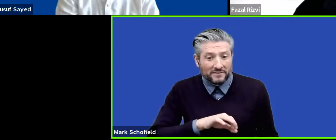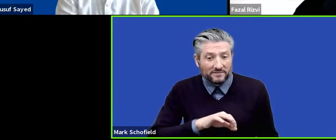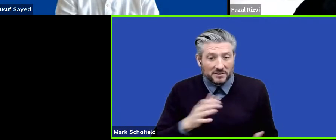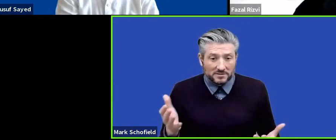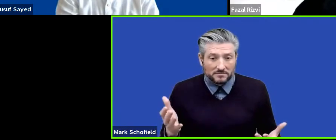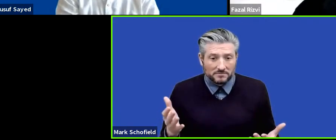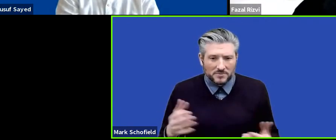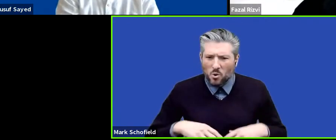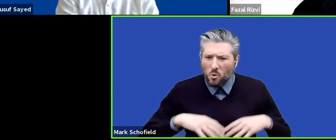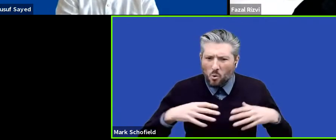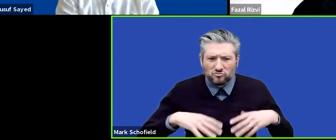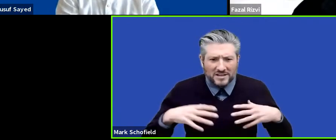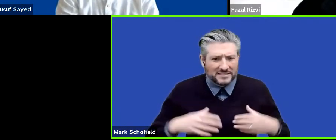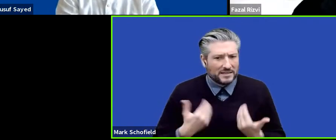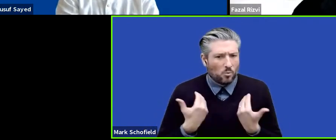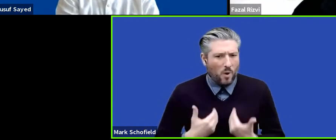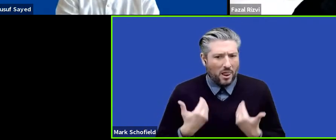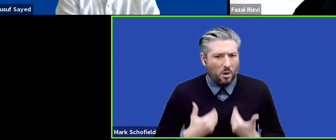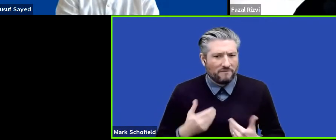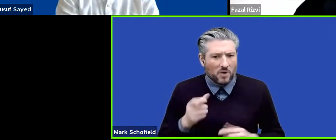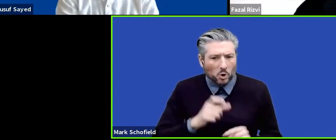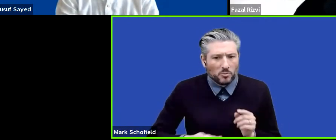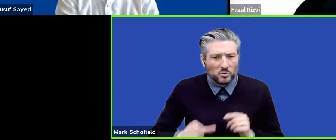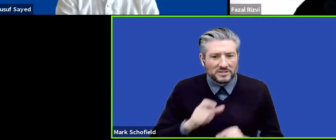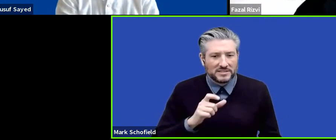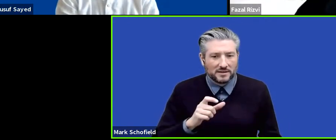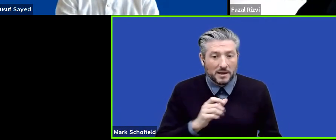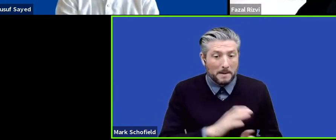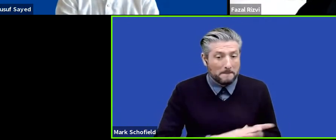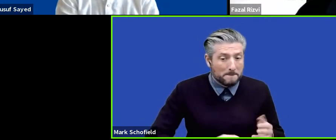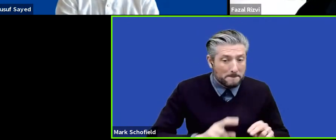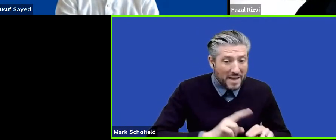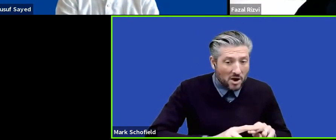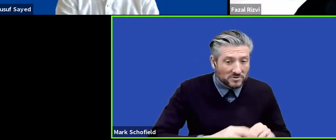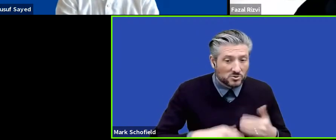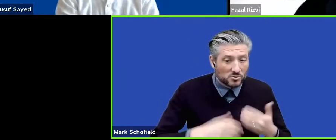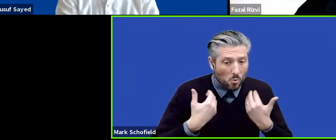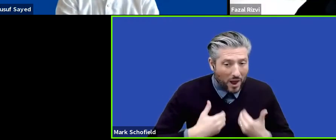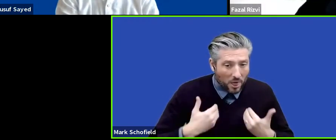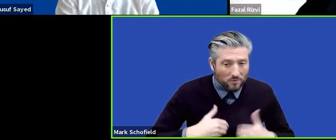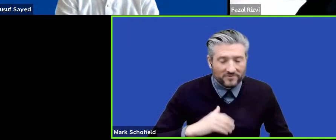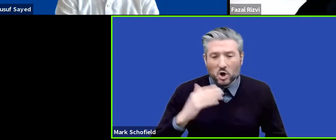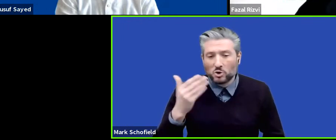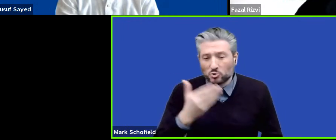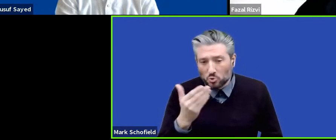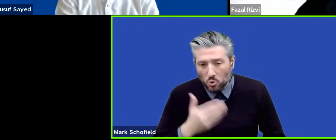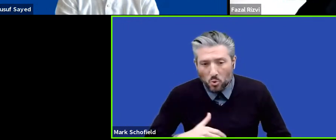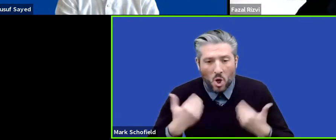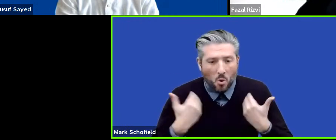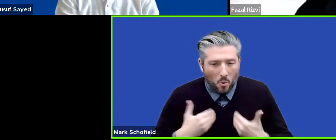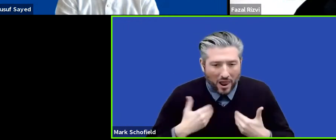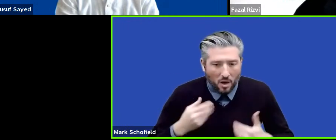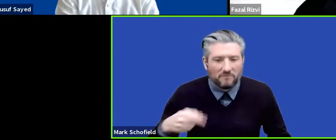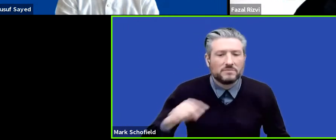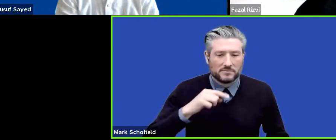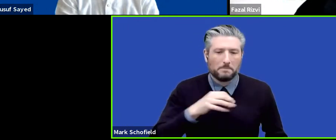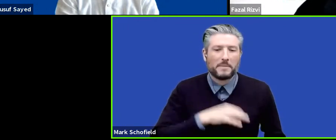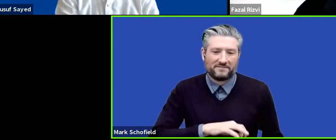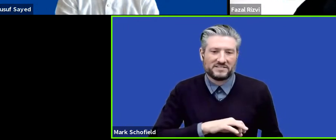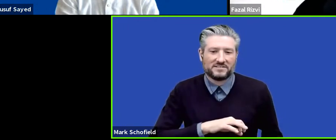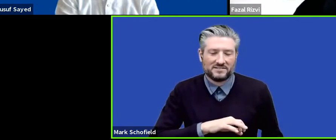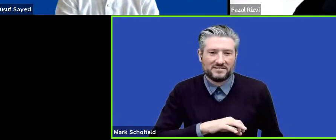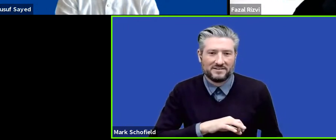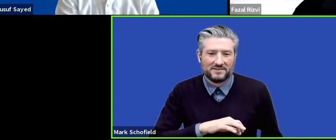off communities, the better off parents, and better off schools. And the consequences of these